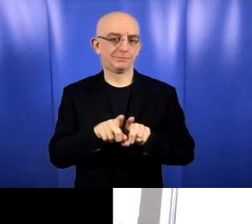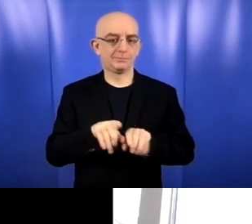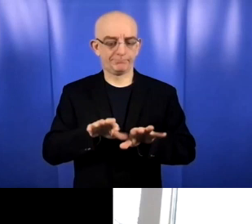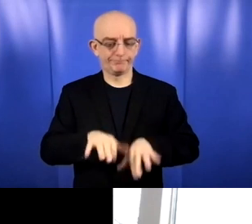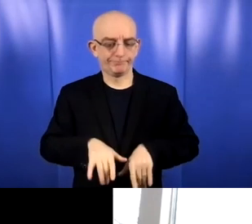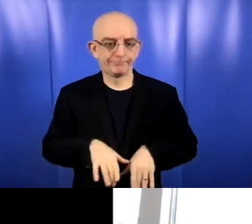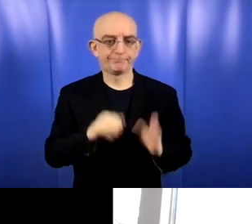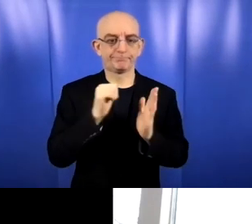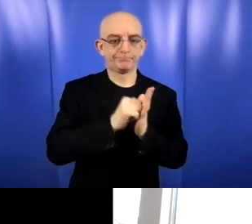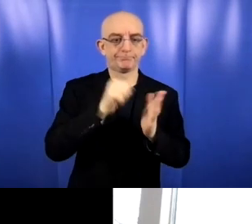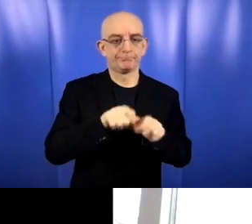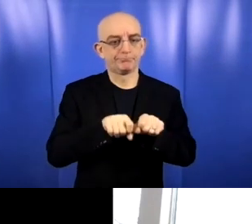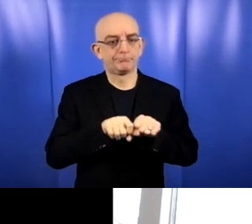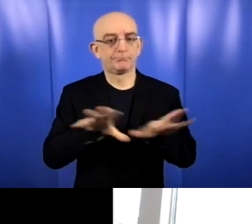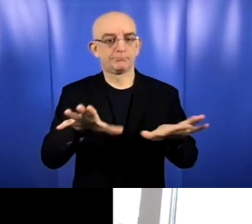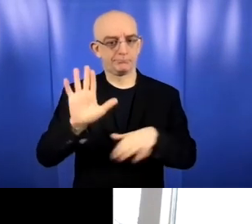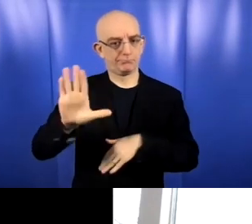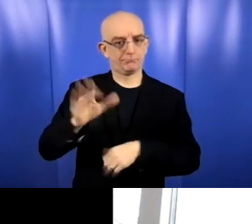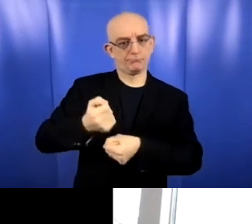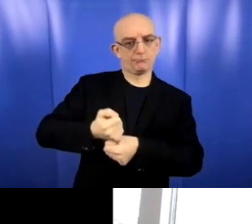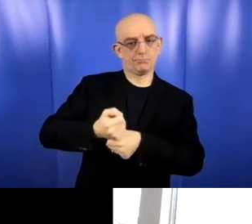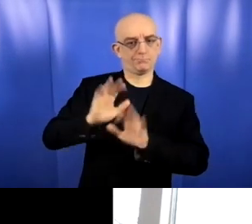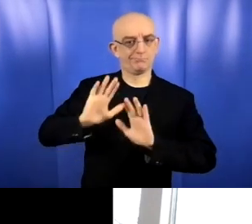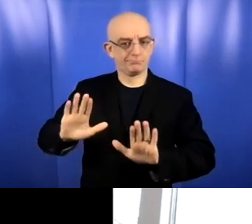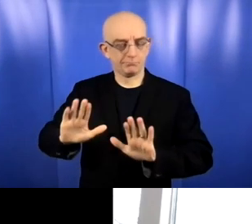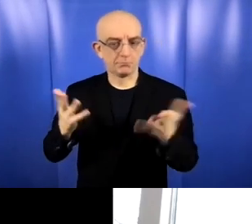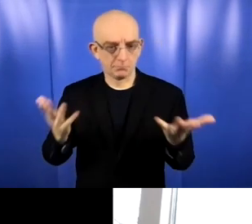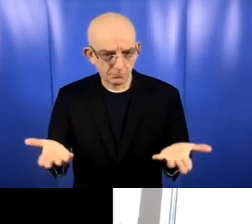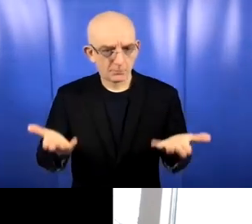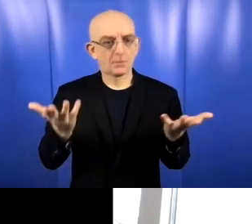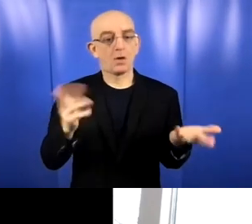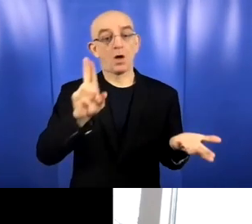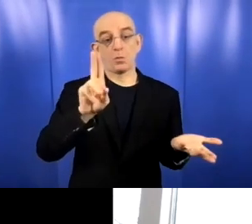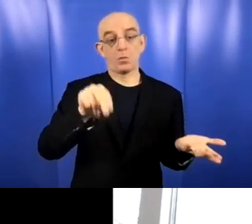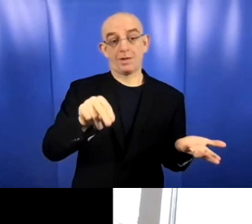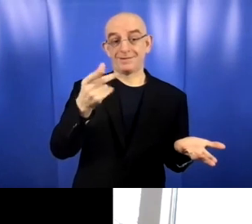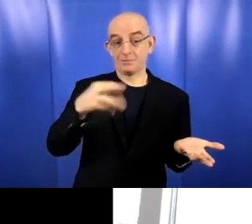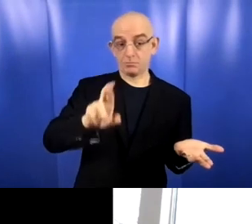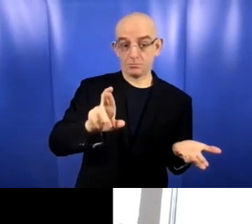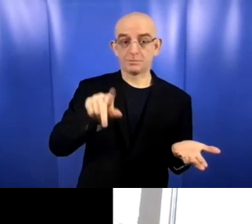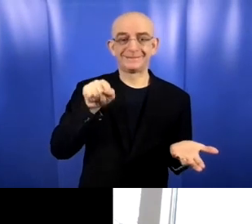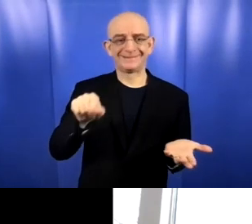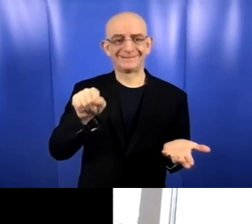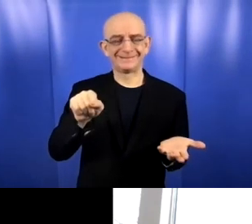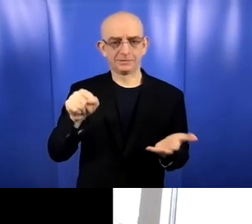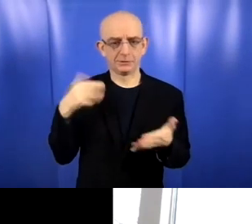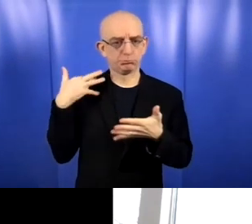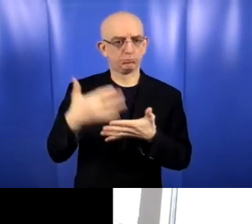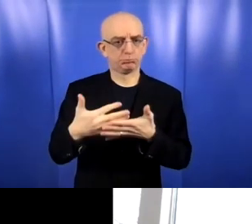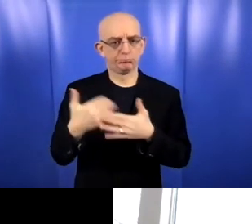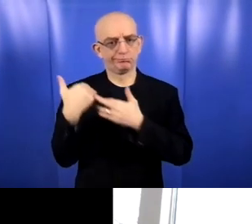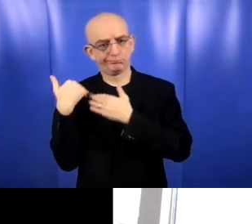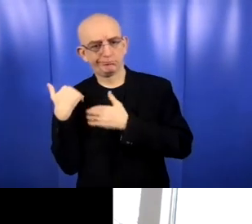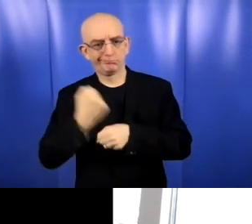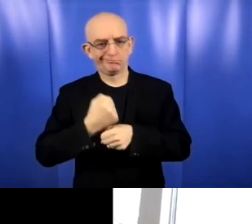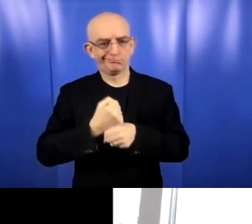how can it better work with academics? It's done it for decades. How can we actually make this